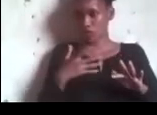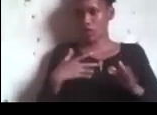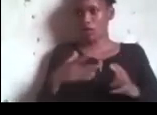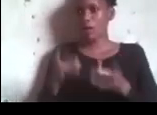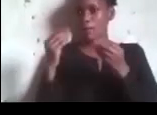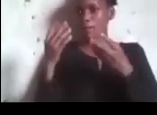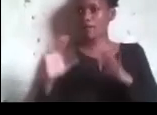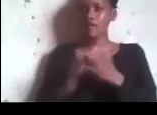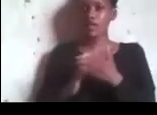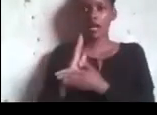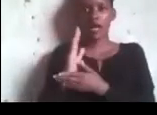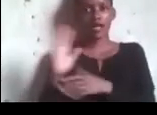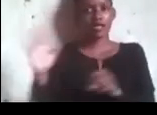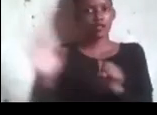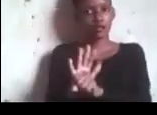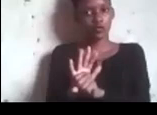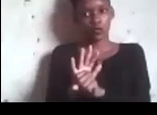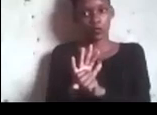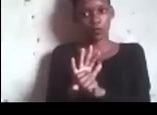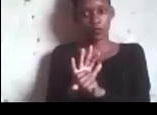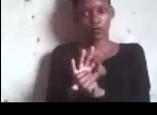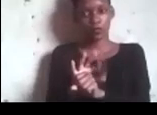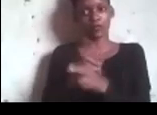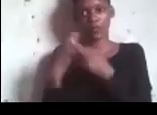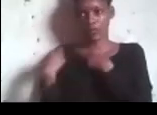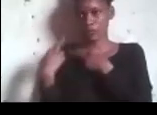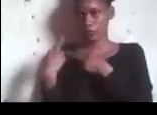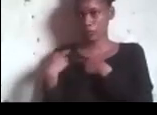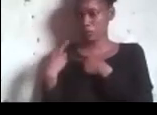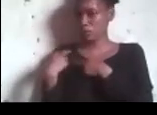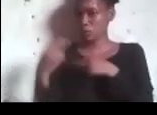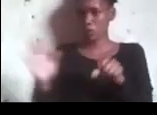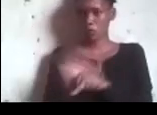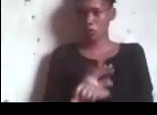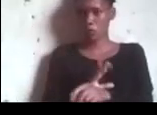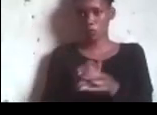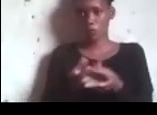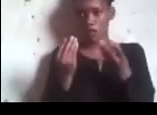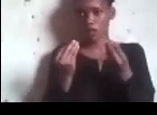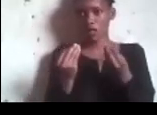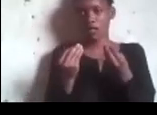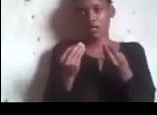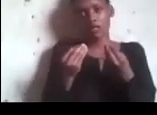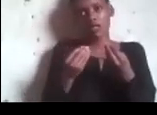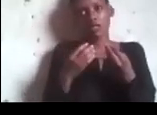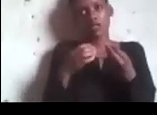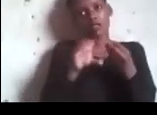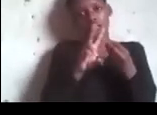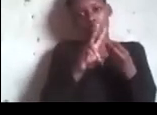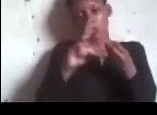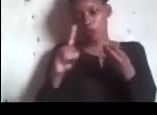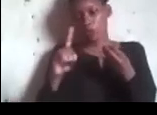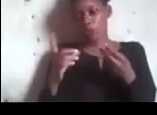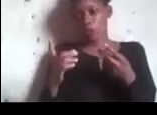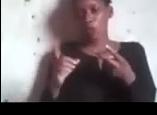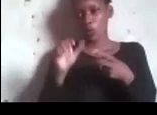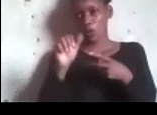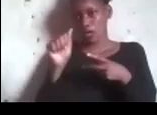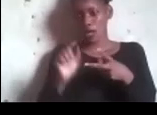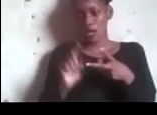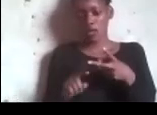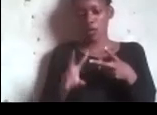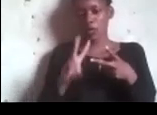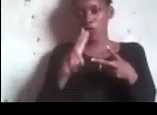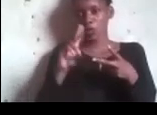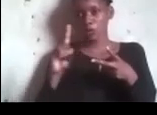rights and responsibilities either in terms of Section 21A or in terms of Section